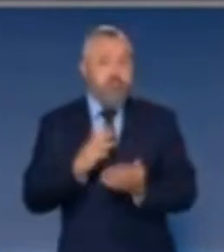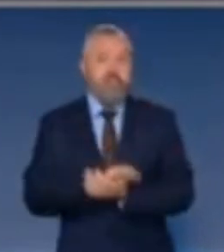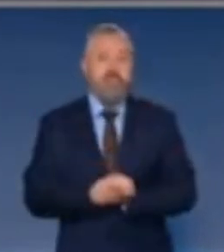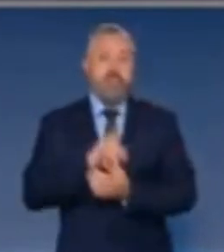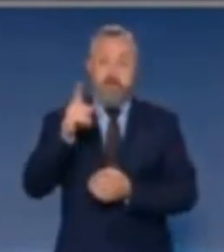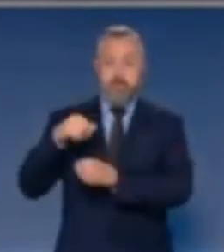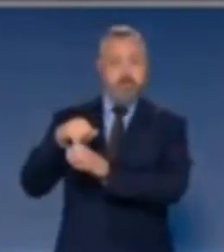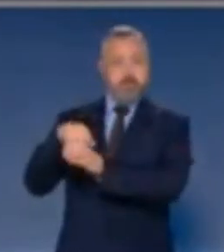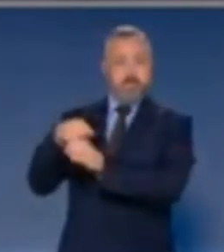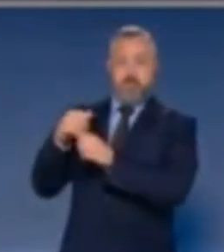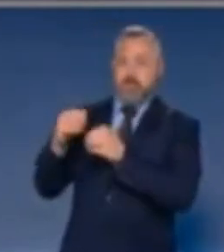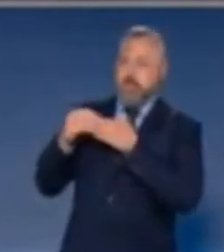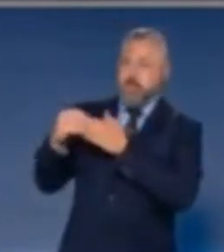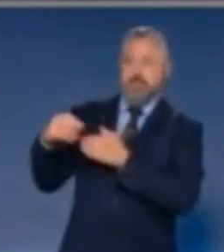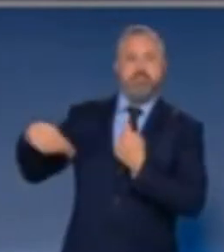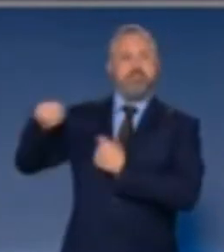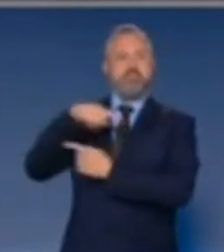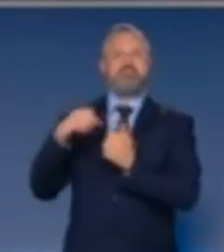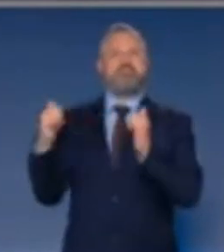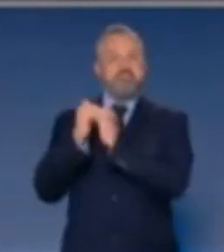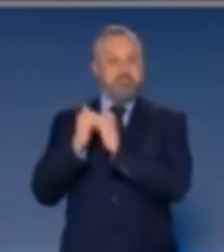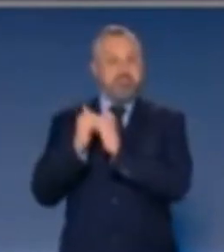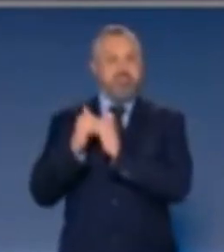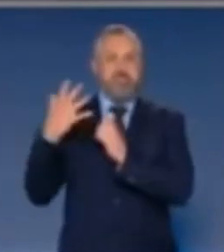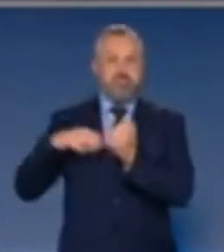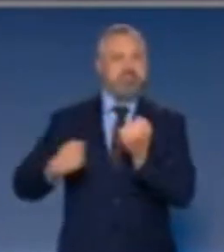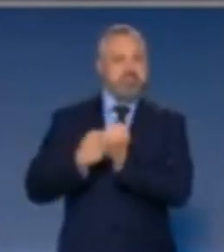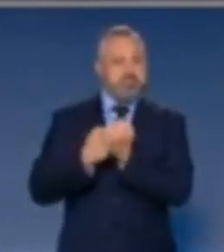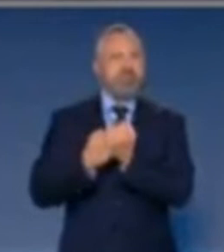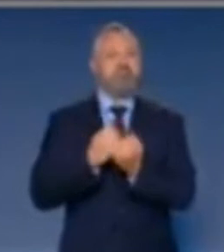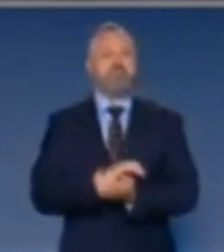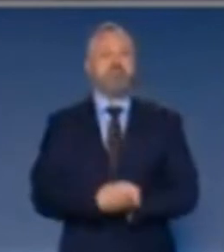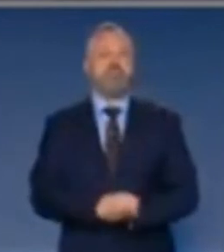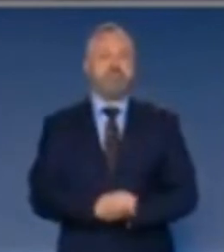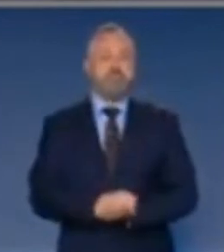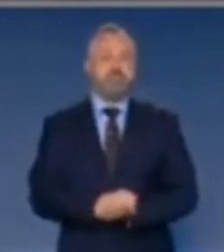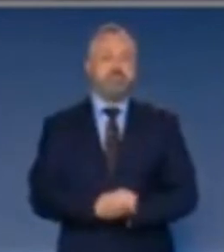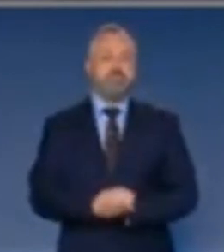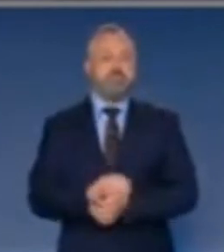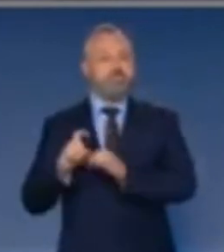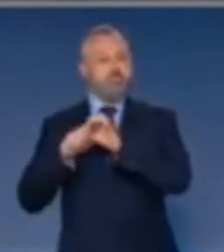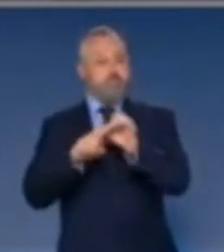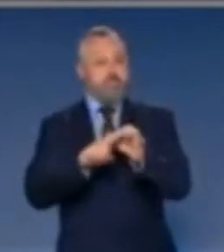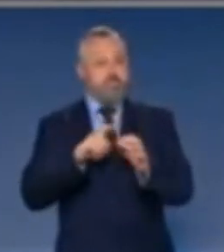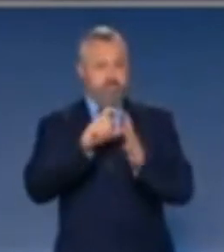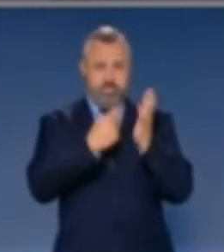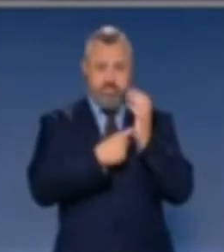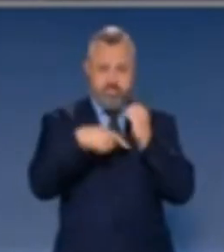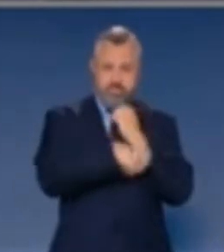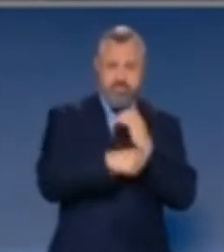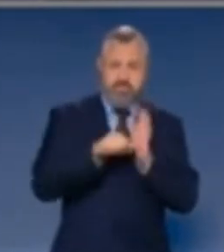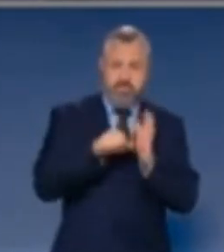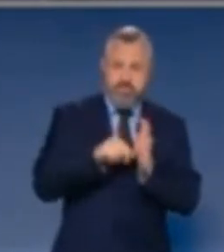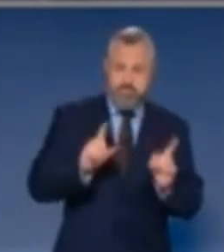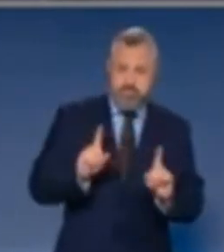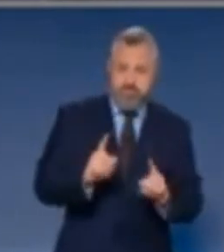and ultimately signed off and supported that. Doctors are going to be out of pocket, though, aren't they? If the appointments go on for longer, if it